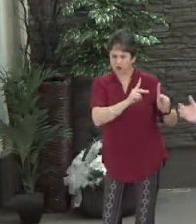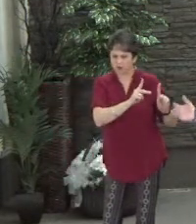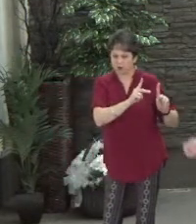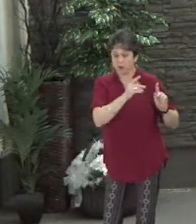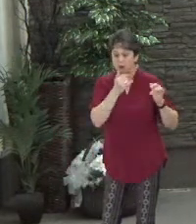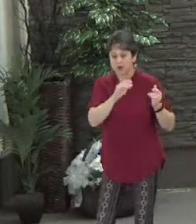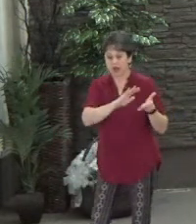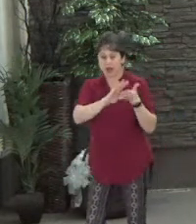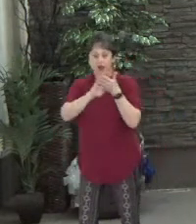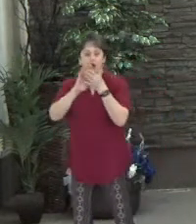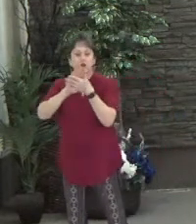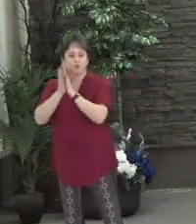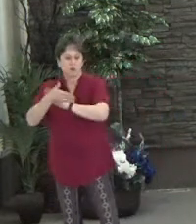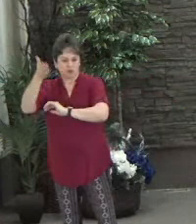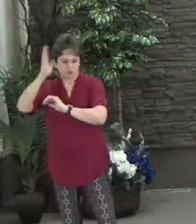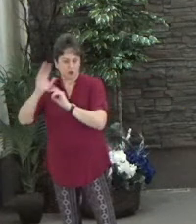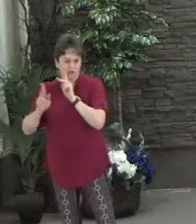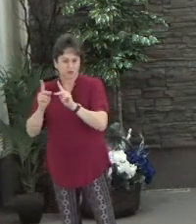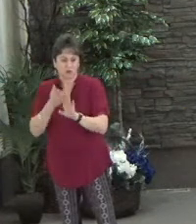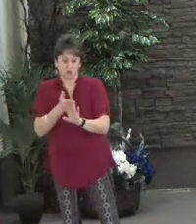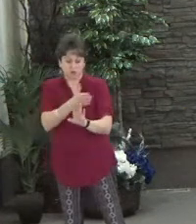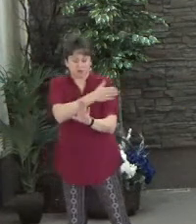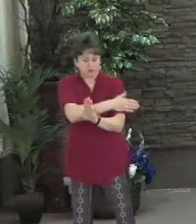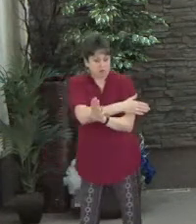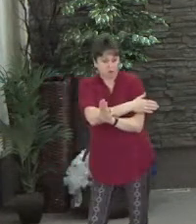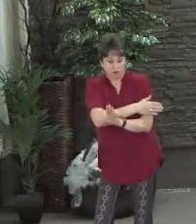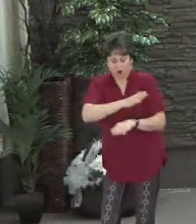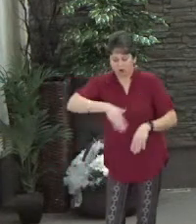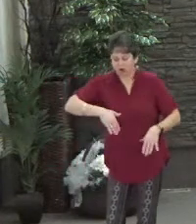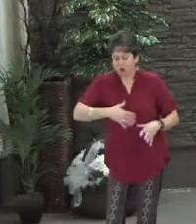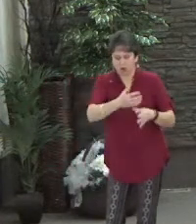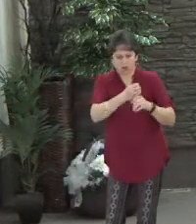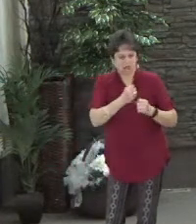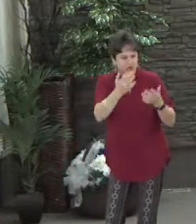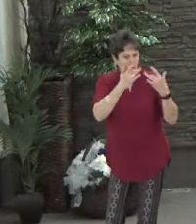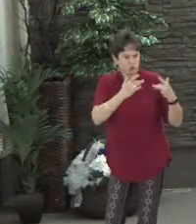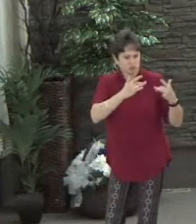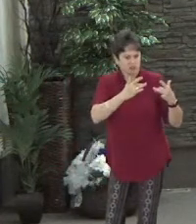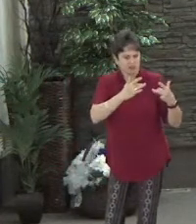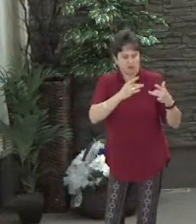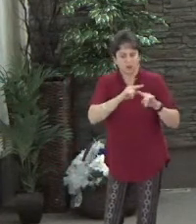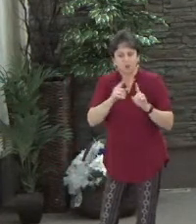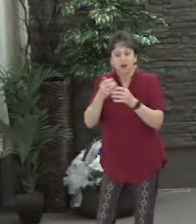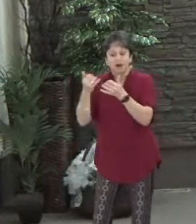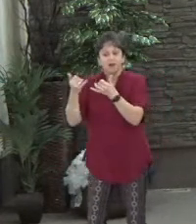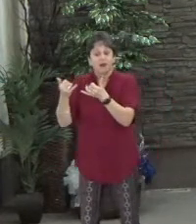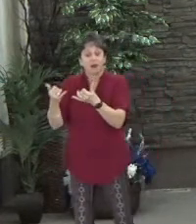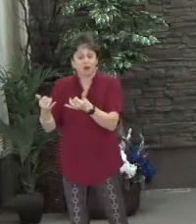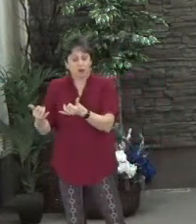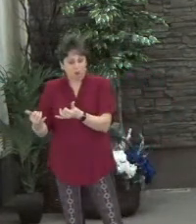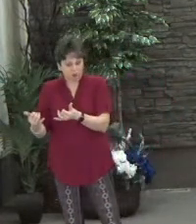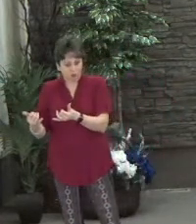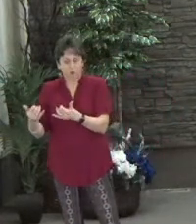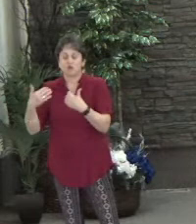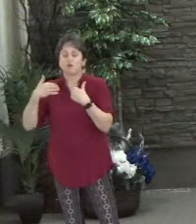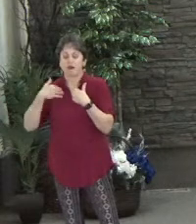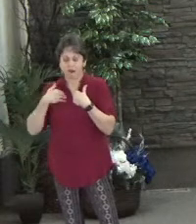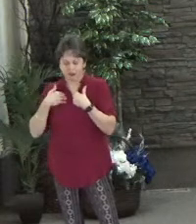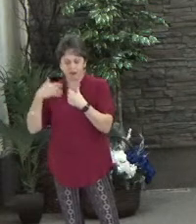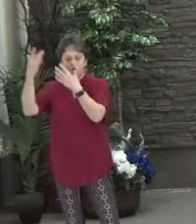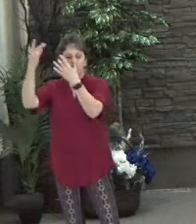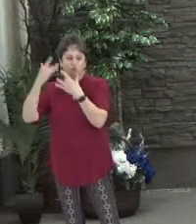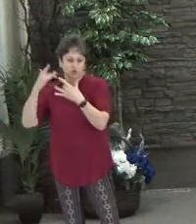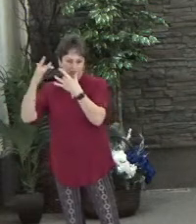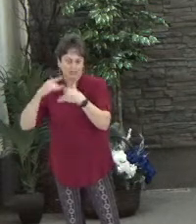now you are God's people. Once you had not received mercy, but now you have